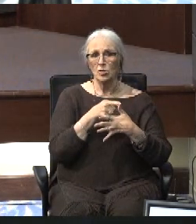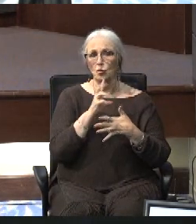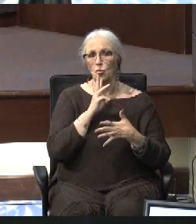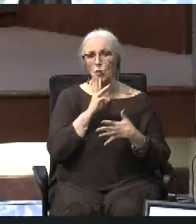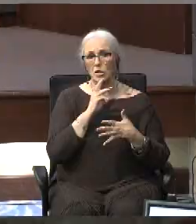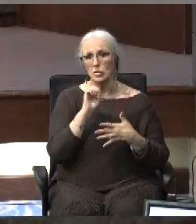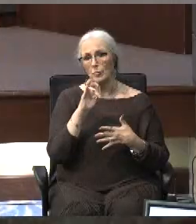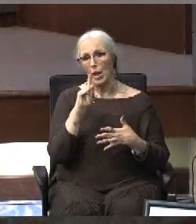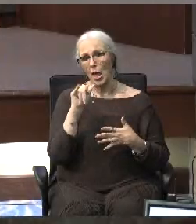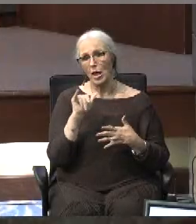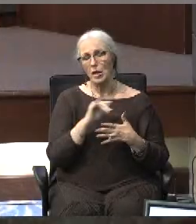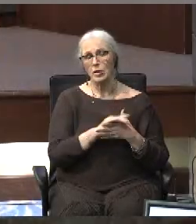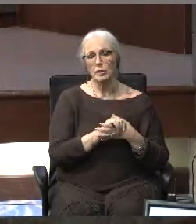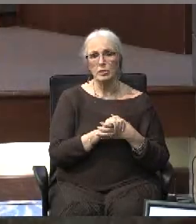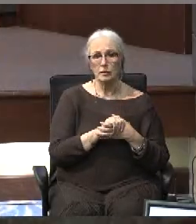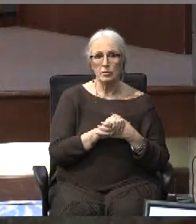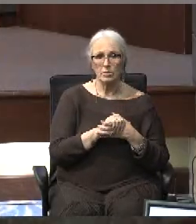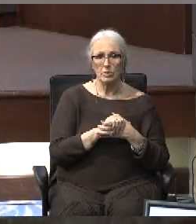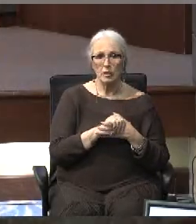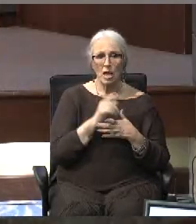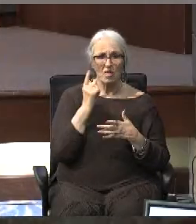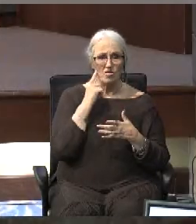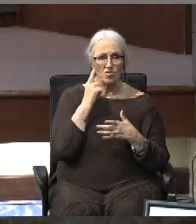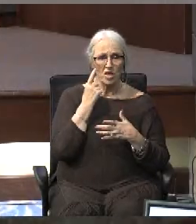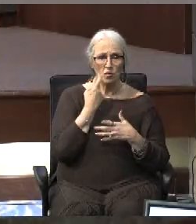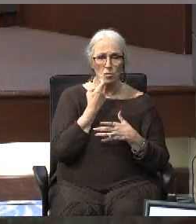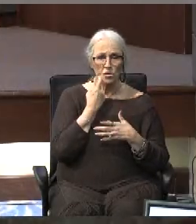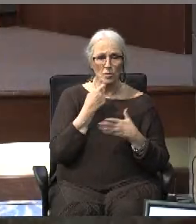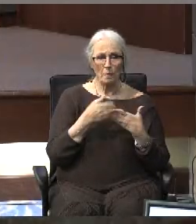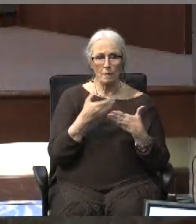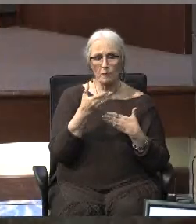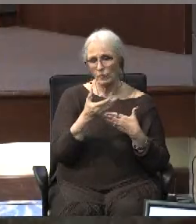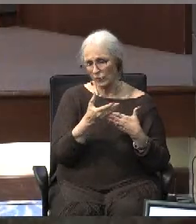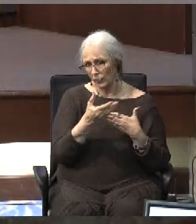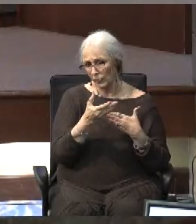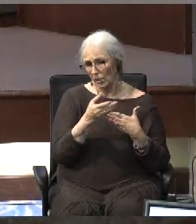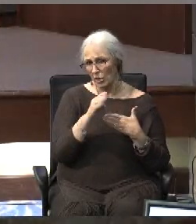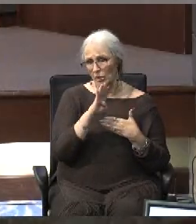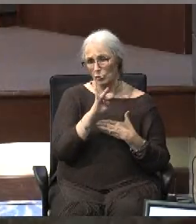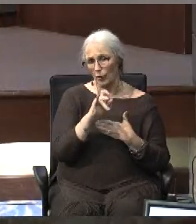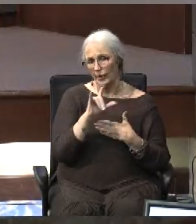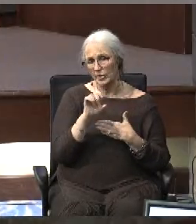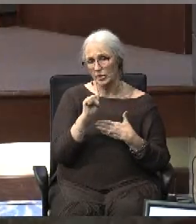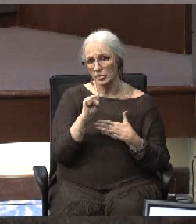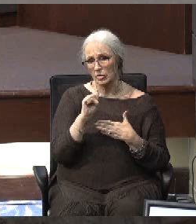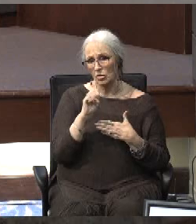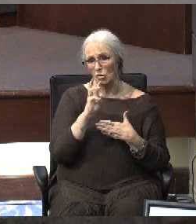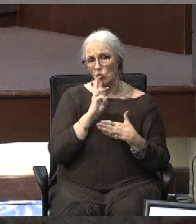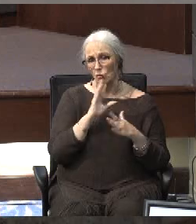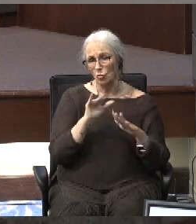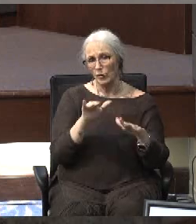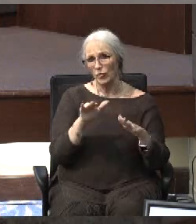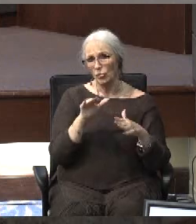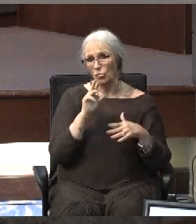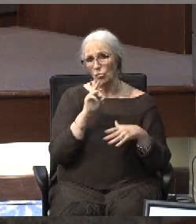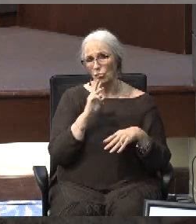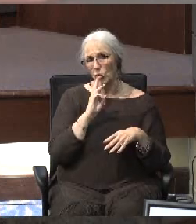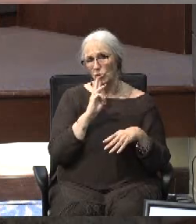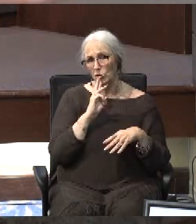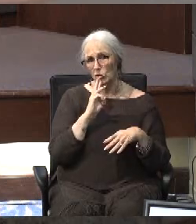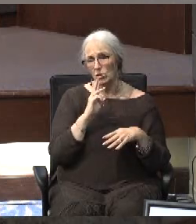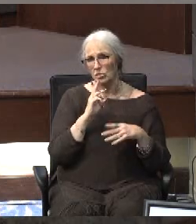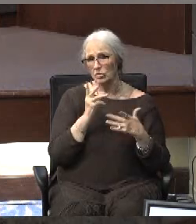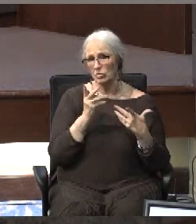water supply, and I think our recent purchase of the Brazos River water rights also kind of